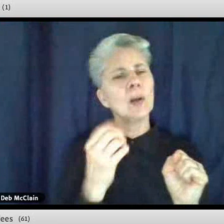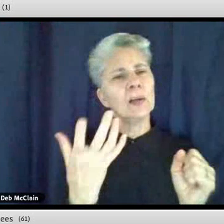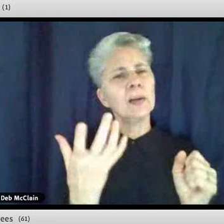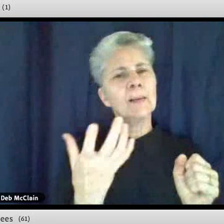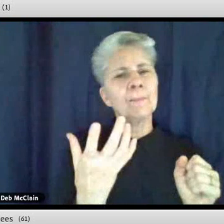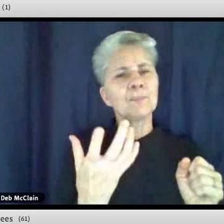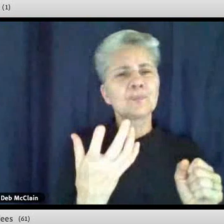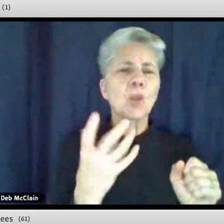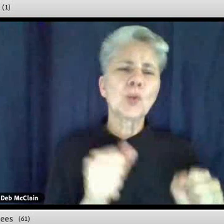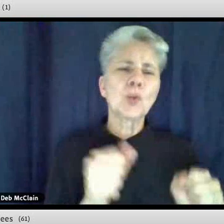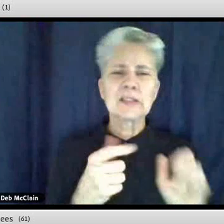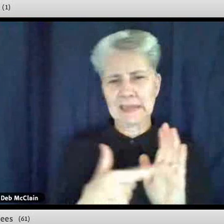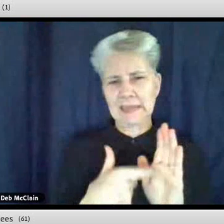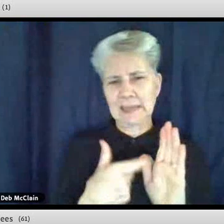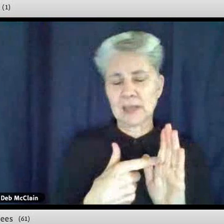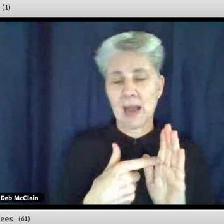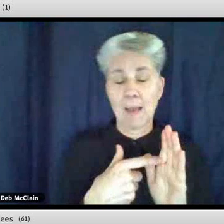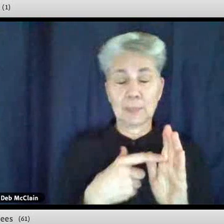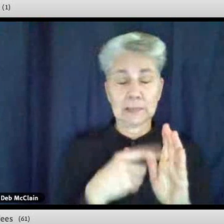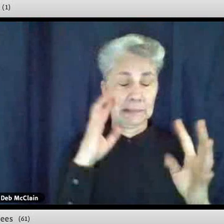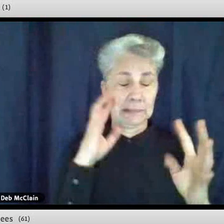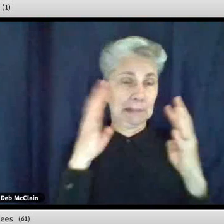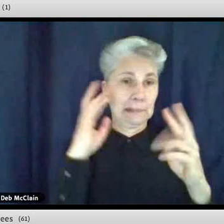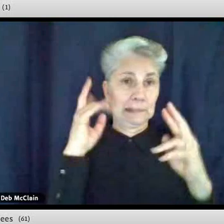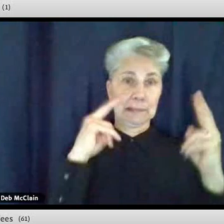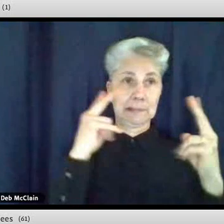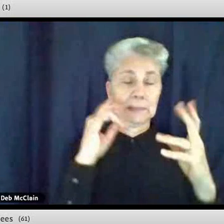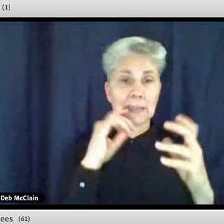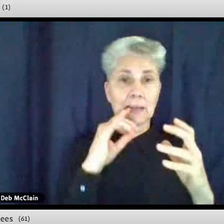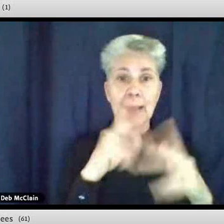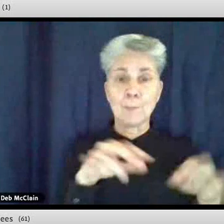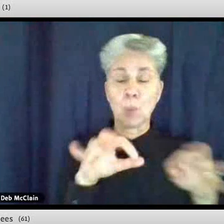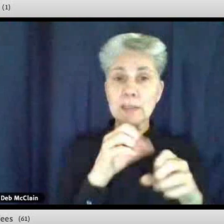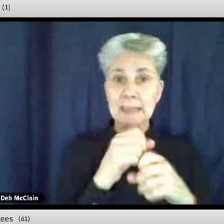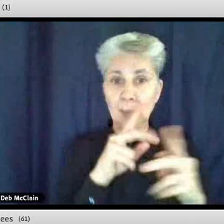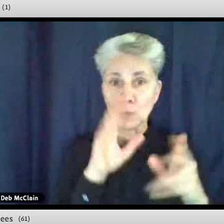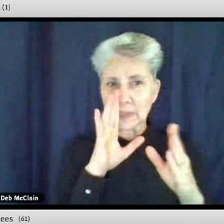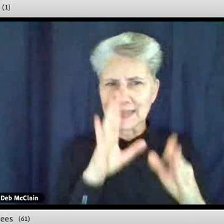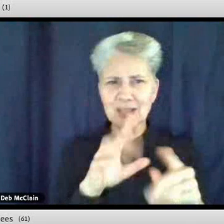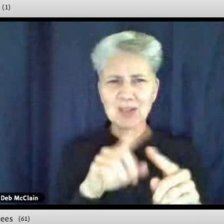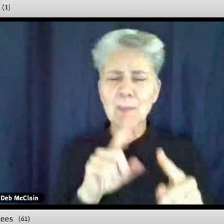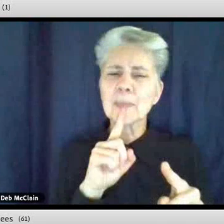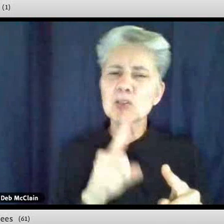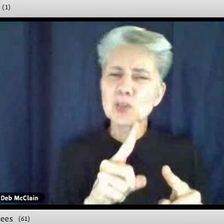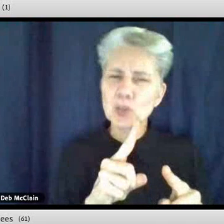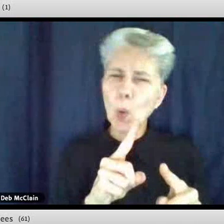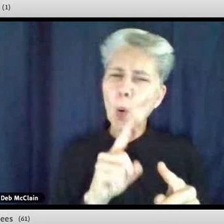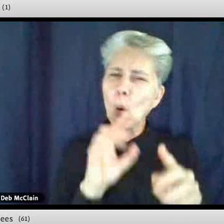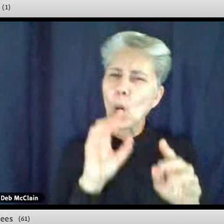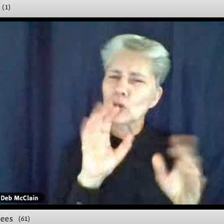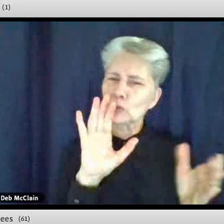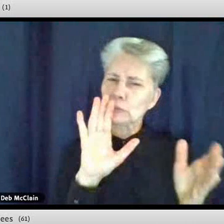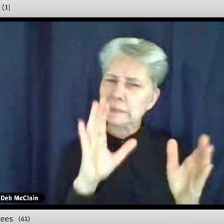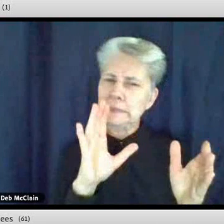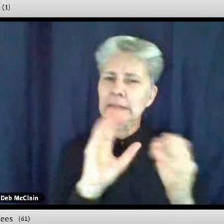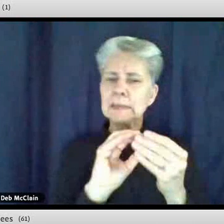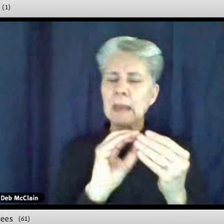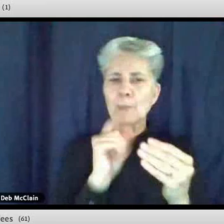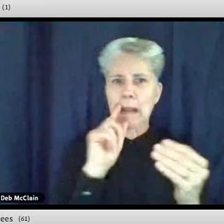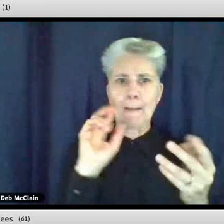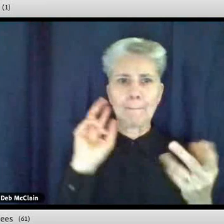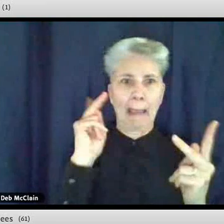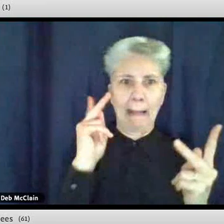could, just sometimes sensationalism is important to get people's attention, but be sure to put these numbers in perspective